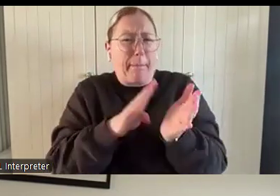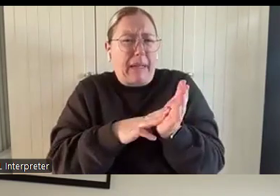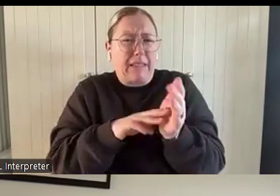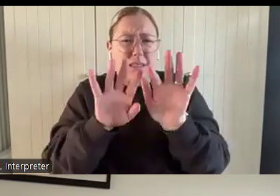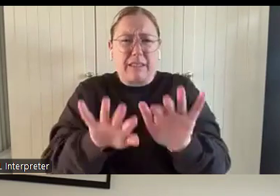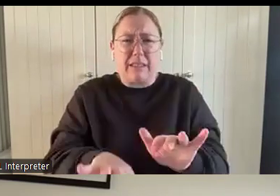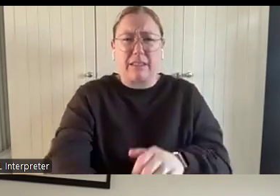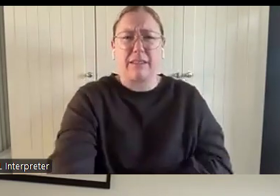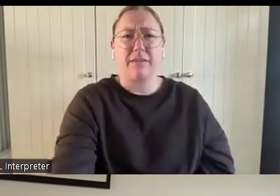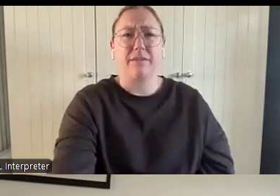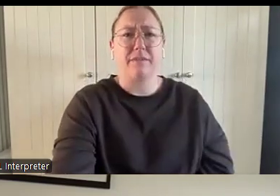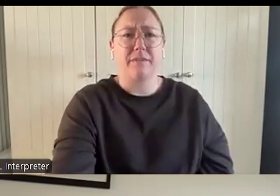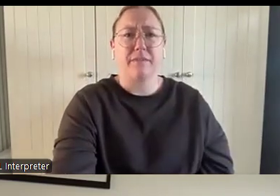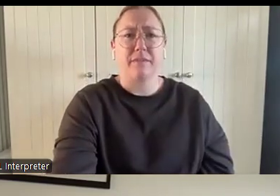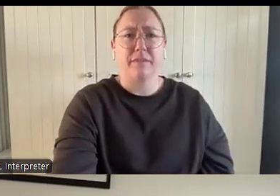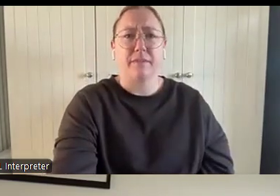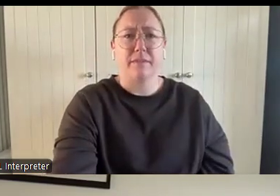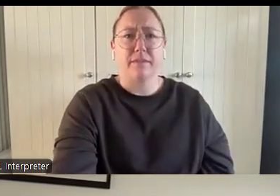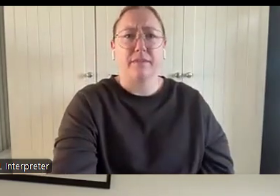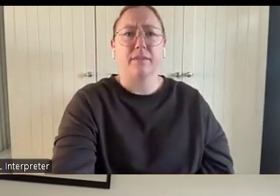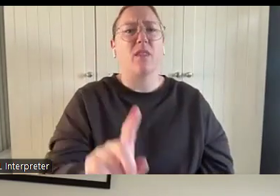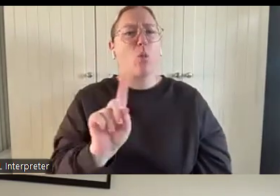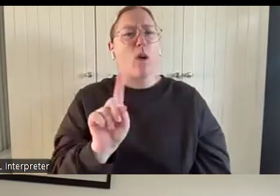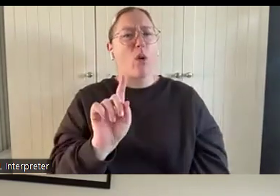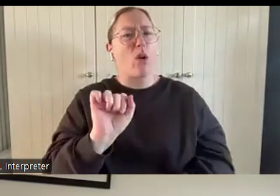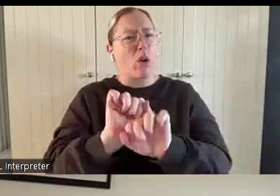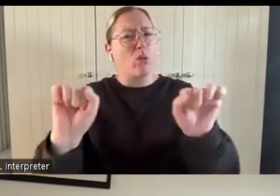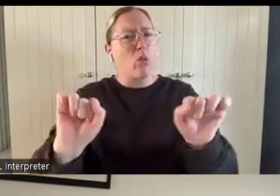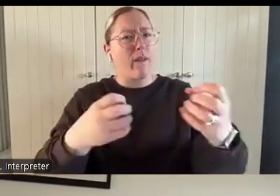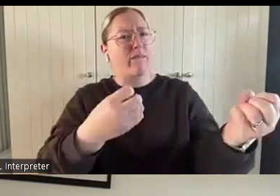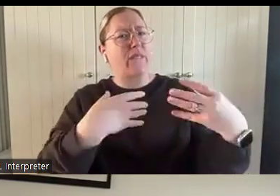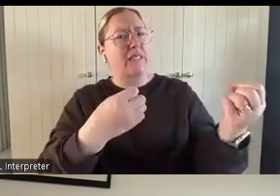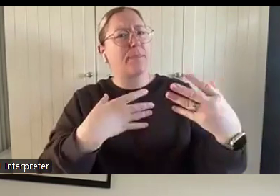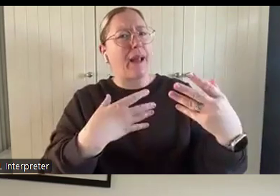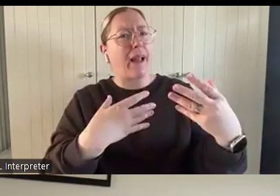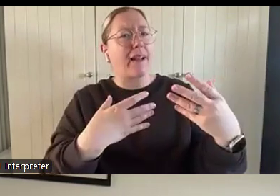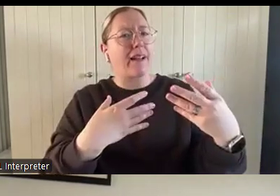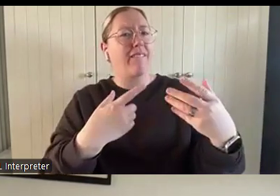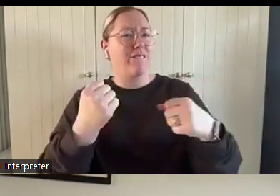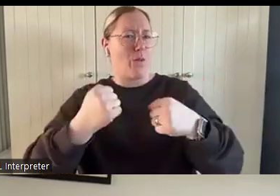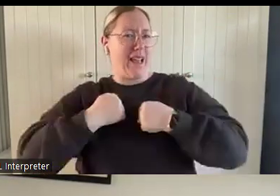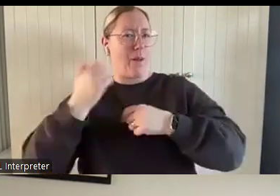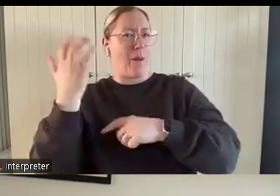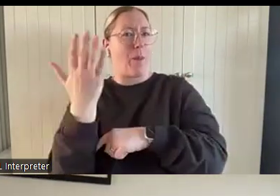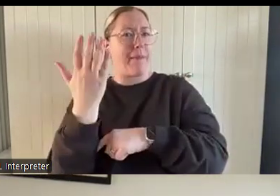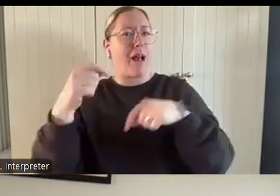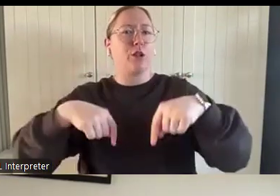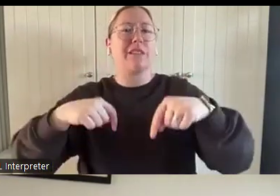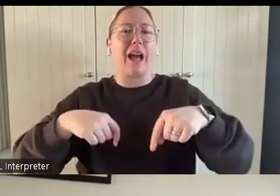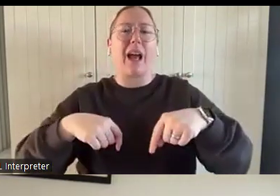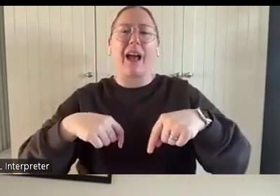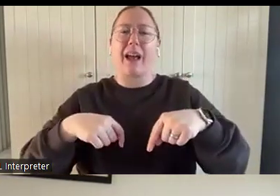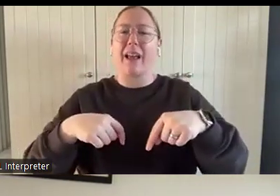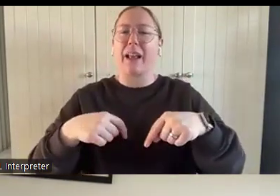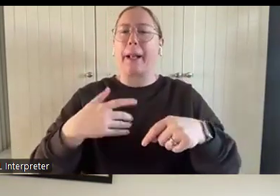can get a bit of feedback on the webinar today, and it will help us to continue to develop webinars like this and shape kind of future work